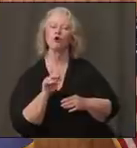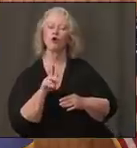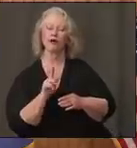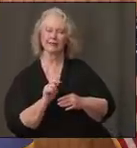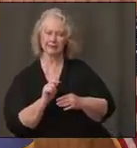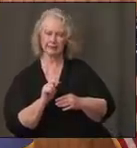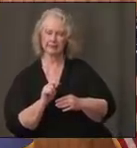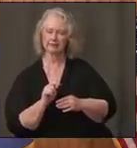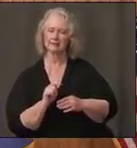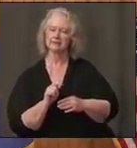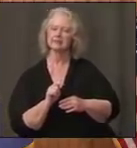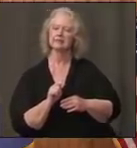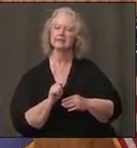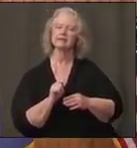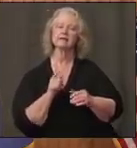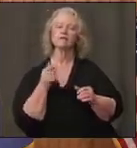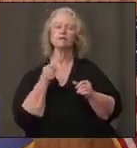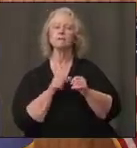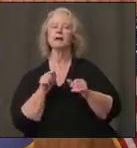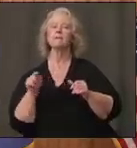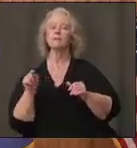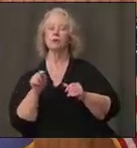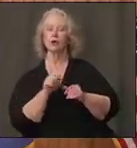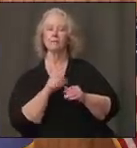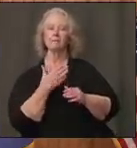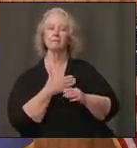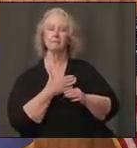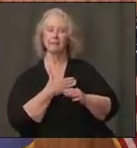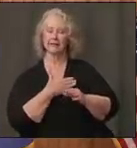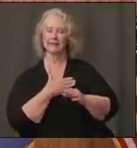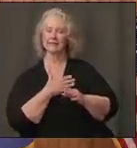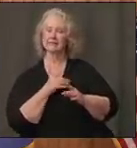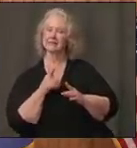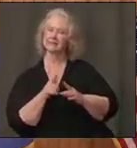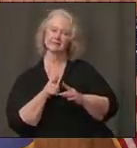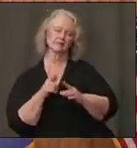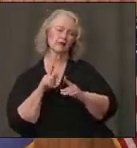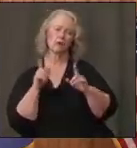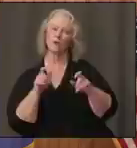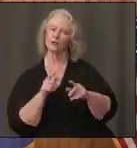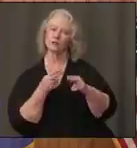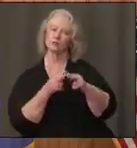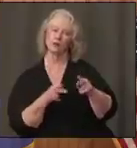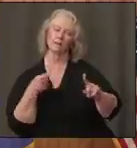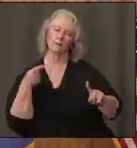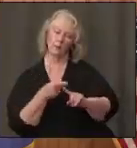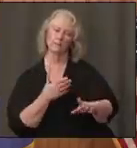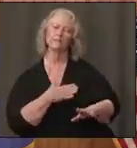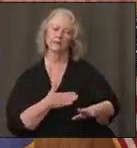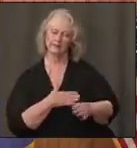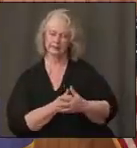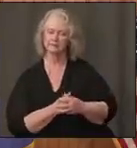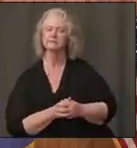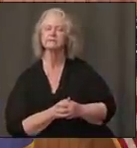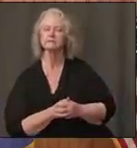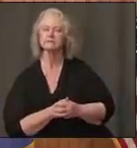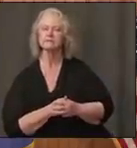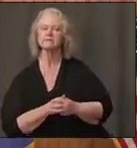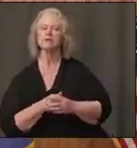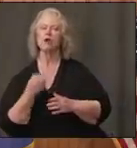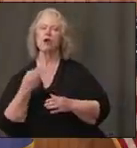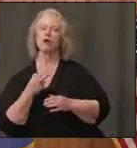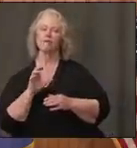to to everyone on the call, both keep our follow-ups limited and our answers concise as well. Thank you very much. We'll move along next to the Hartford